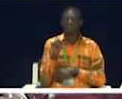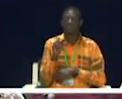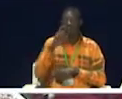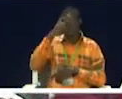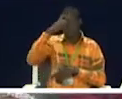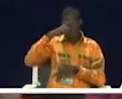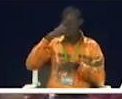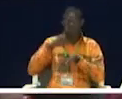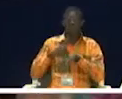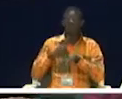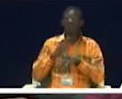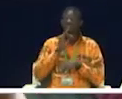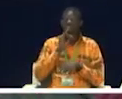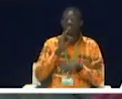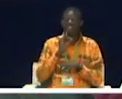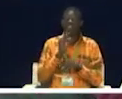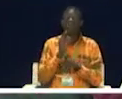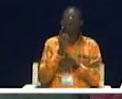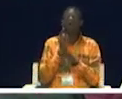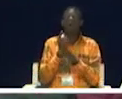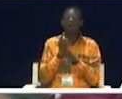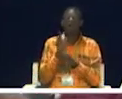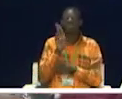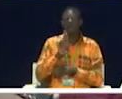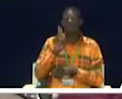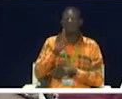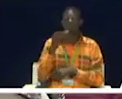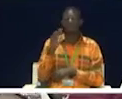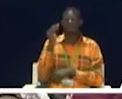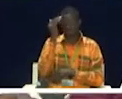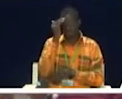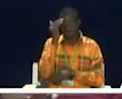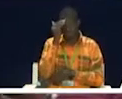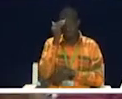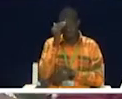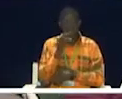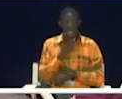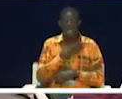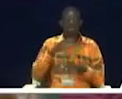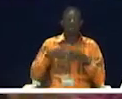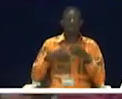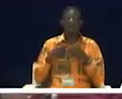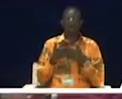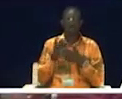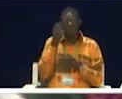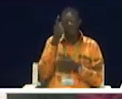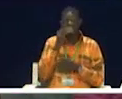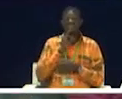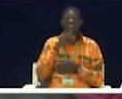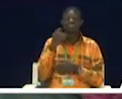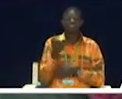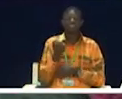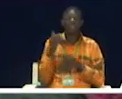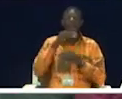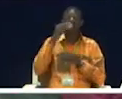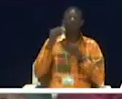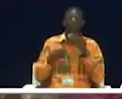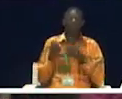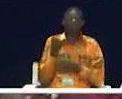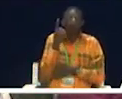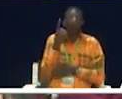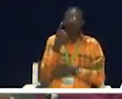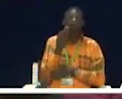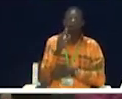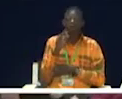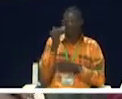Wisdom is the correct application of knowledge. And understanding is comprehension of